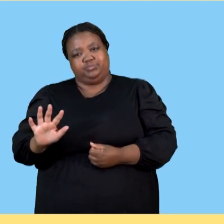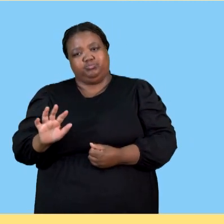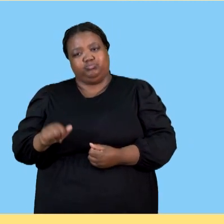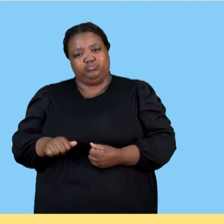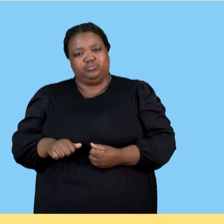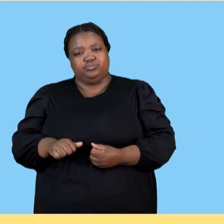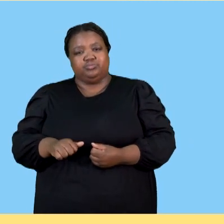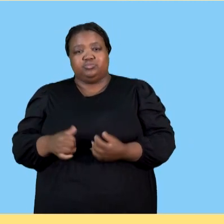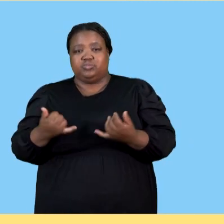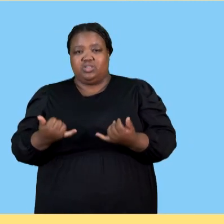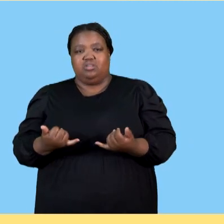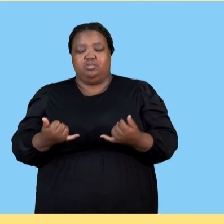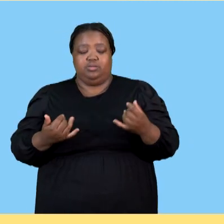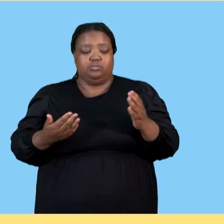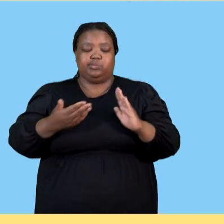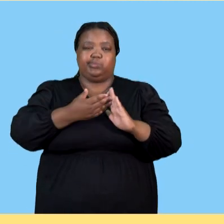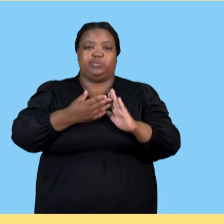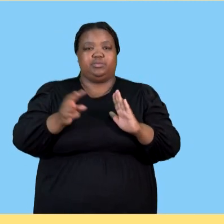25. So we have 25 here.